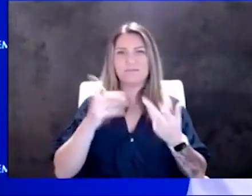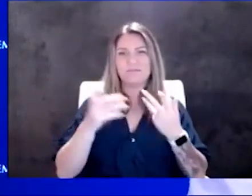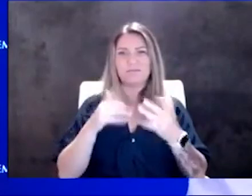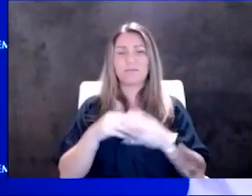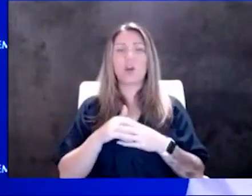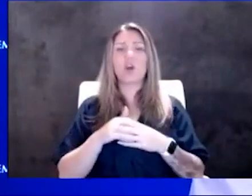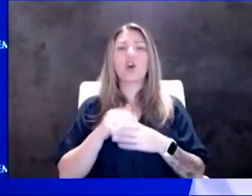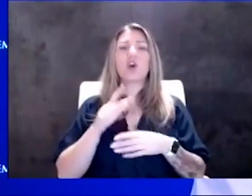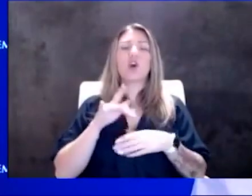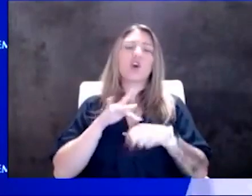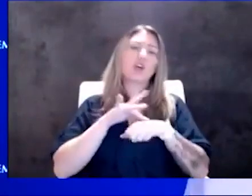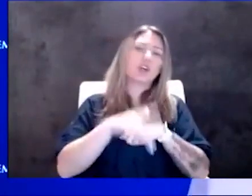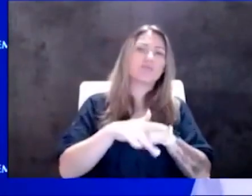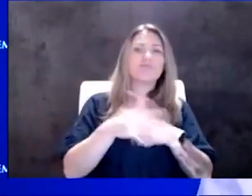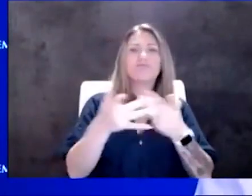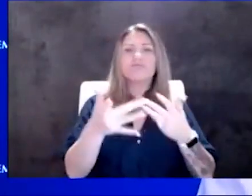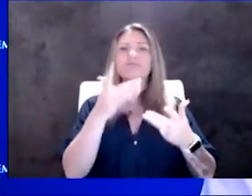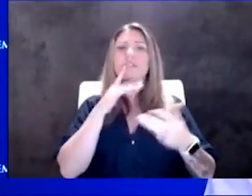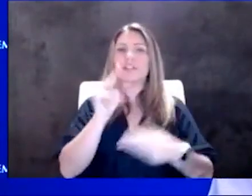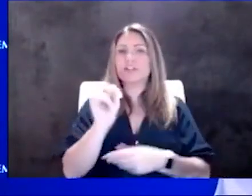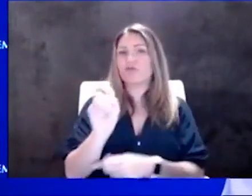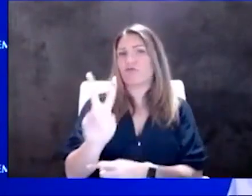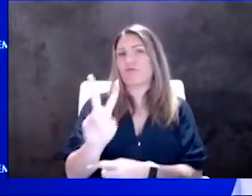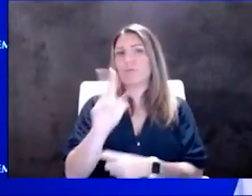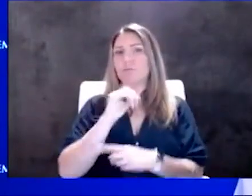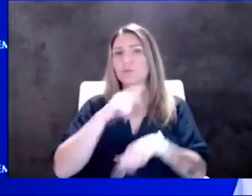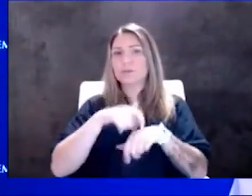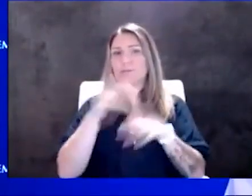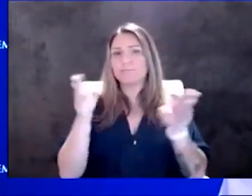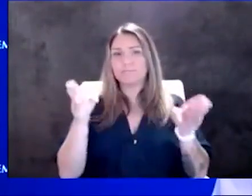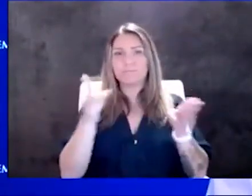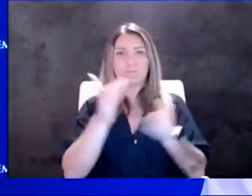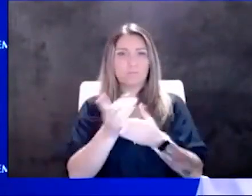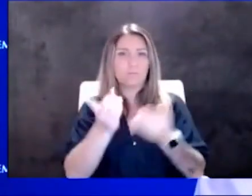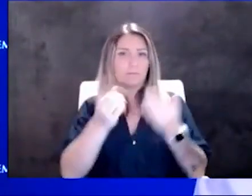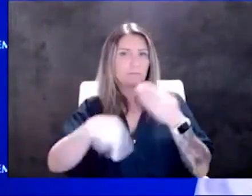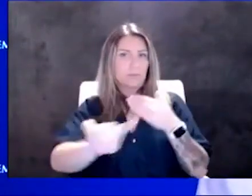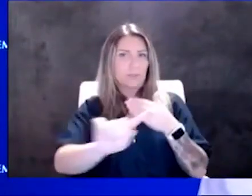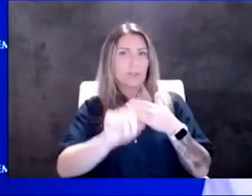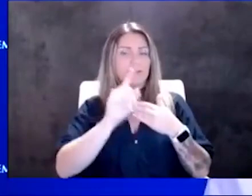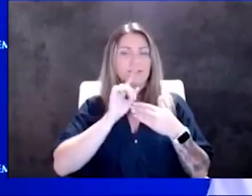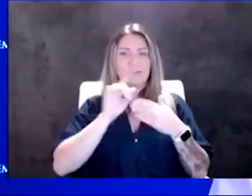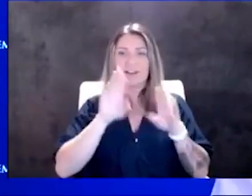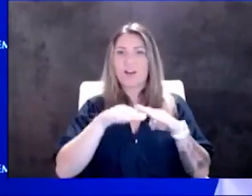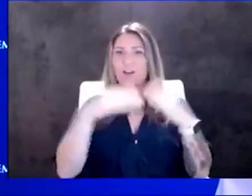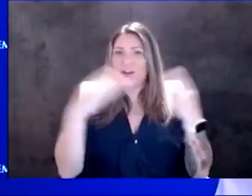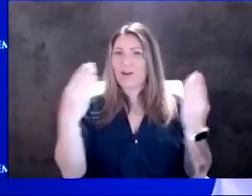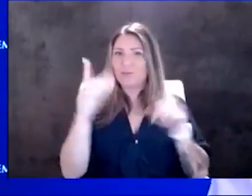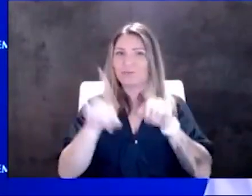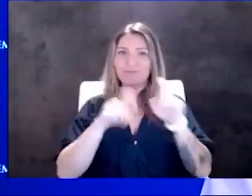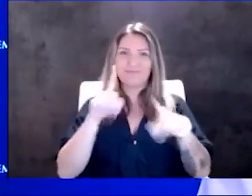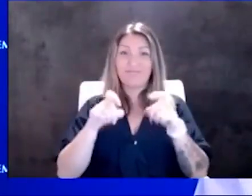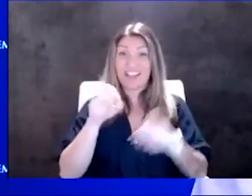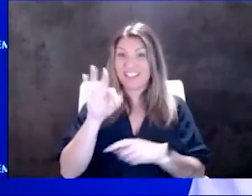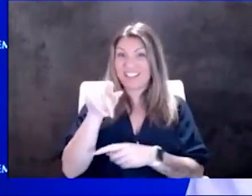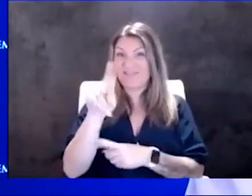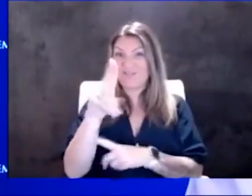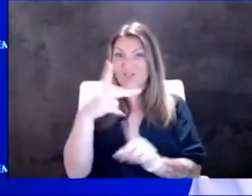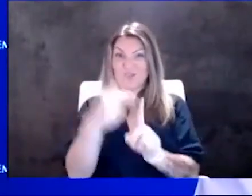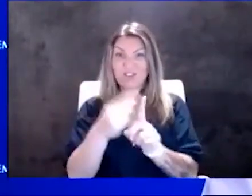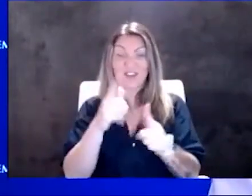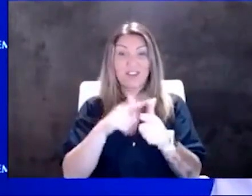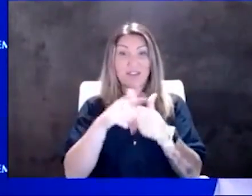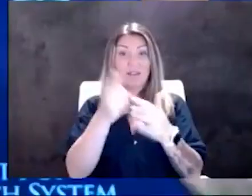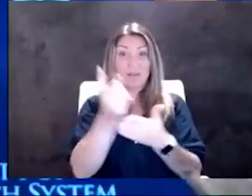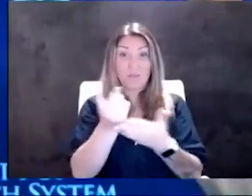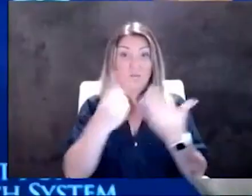Later October, early November time period. So next week, Wednesday, open mics, Dr. Stites. Yeah. Let's get our influenza, all right? And then Yeah. maybe a week or two after that, Perfectly whenever fine.